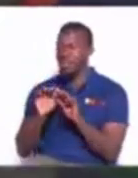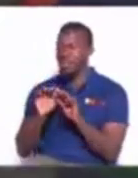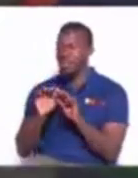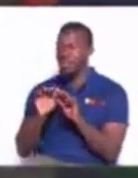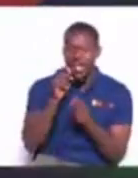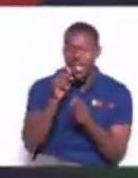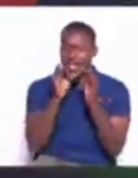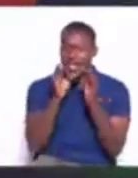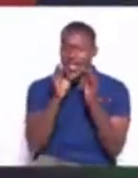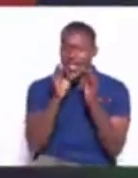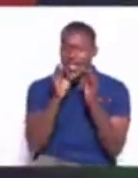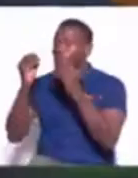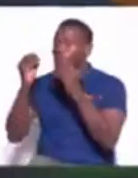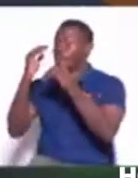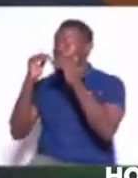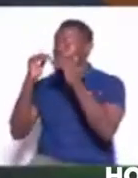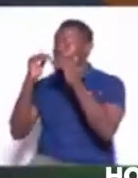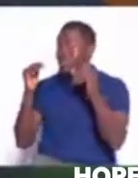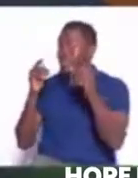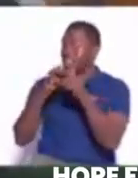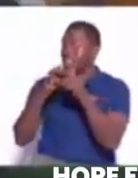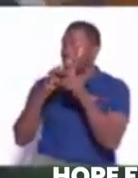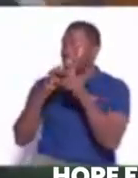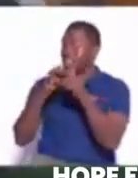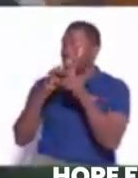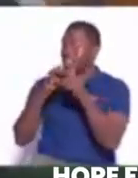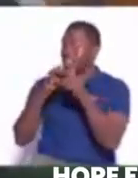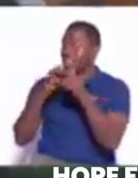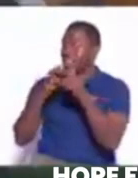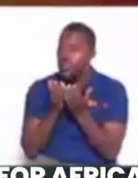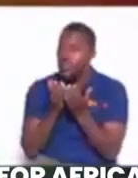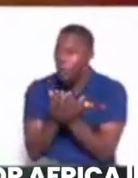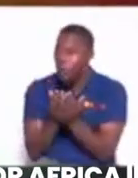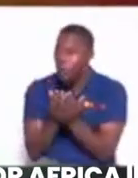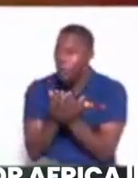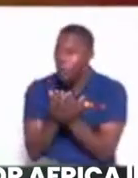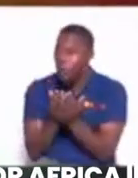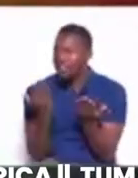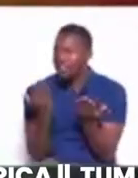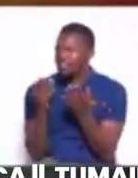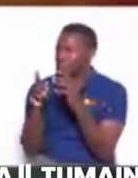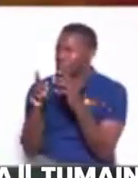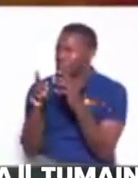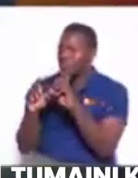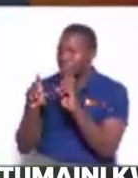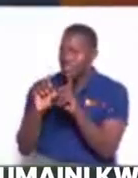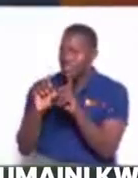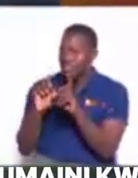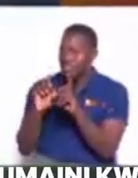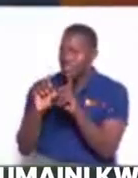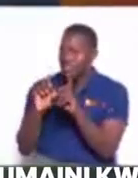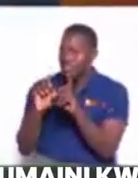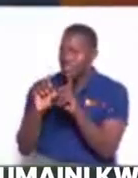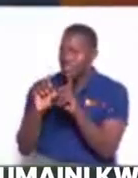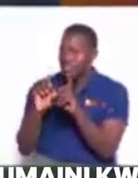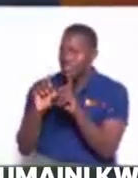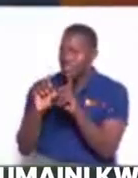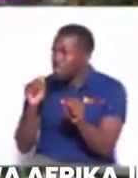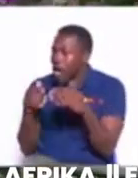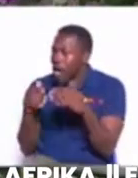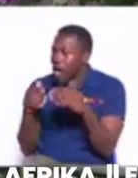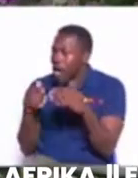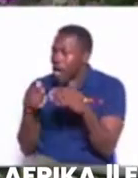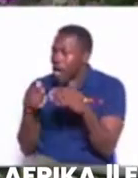heaven and I ask Noah, how were you saved? Will Noah say, oh, I was saved by the law, but you are saved by